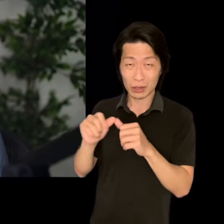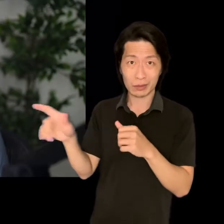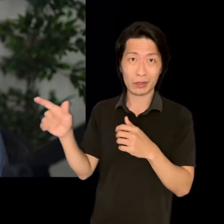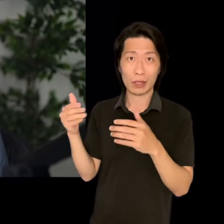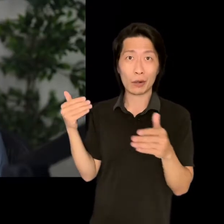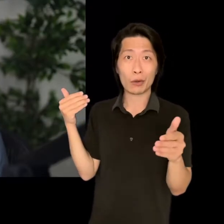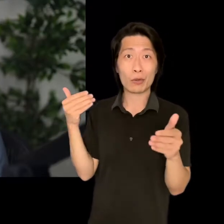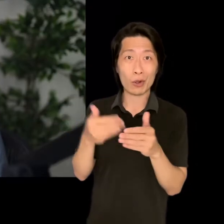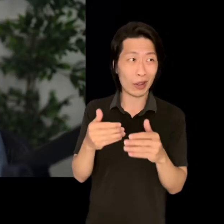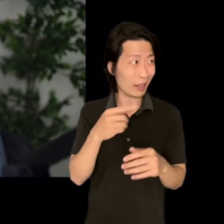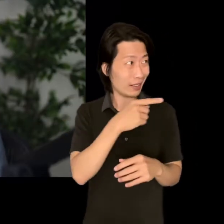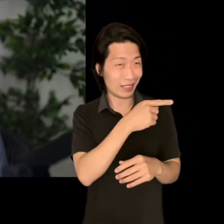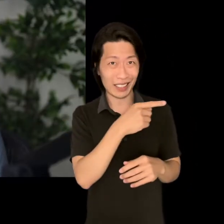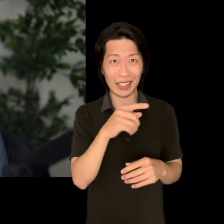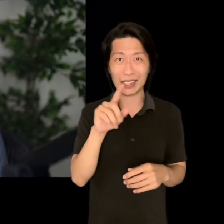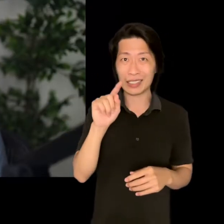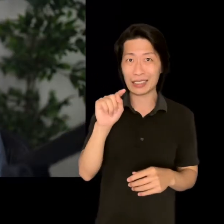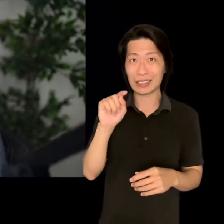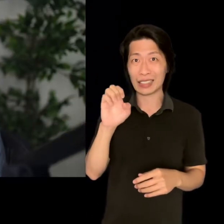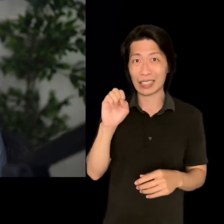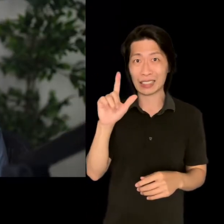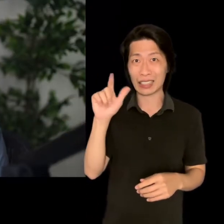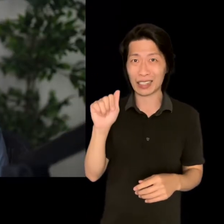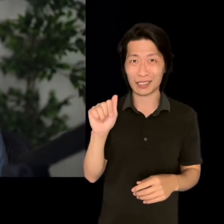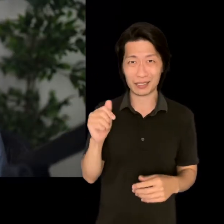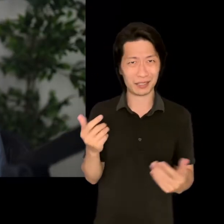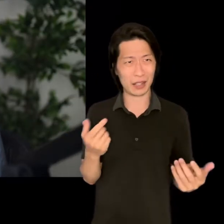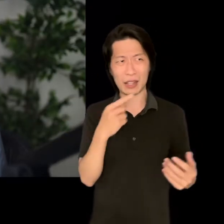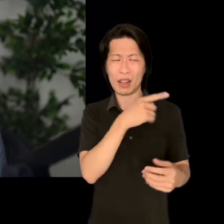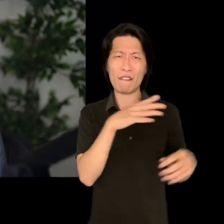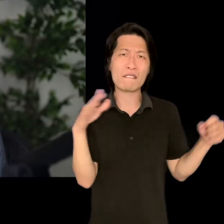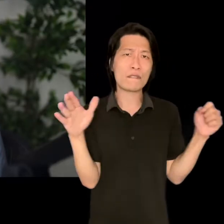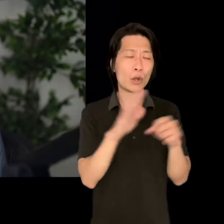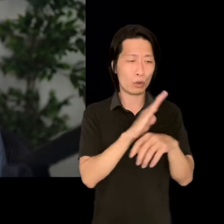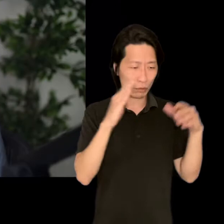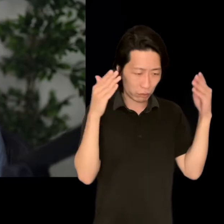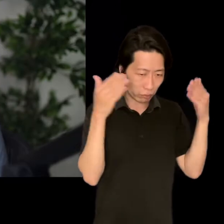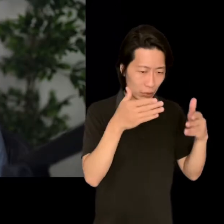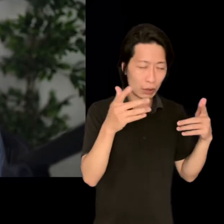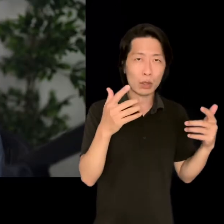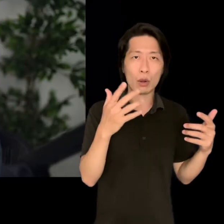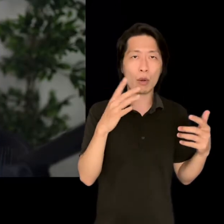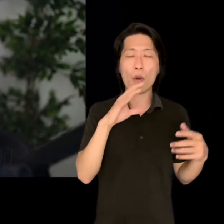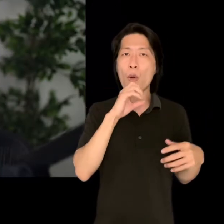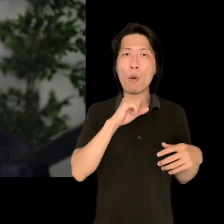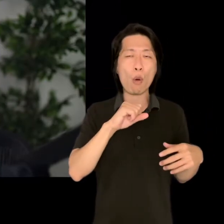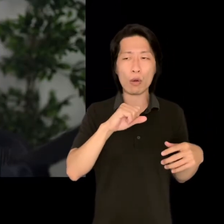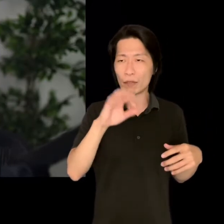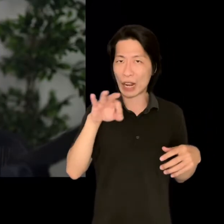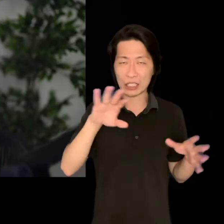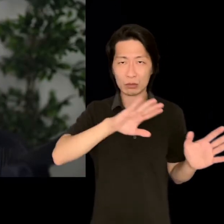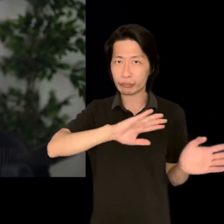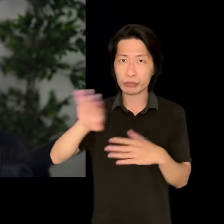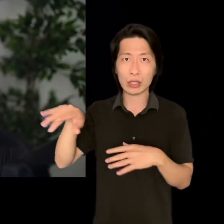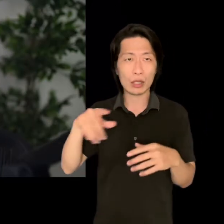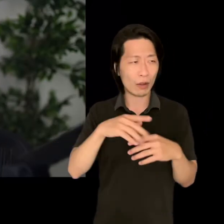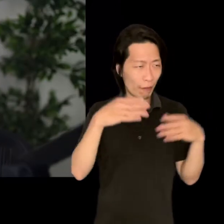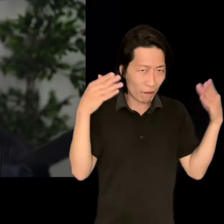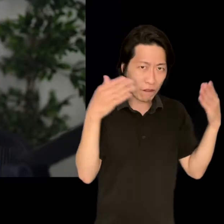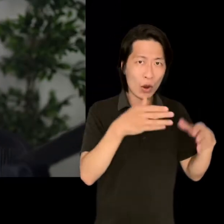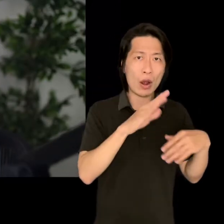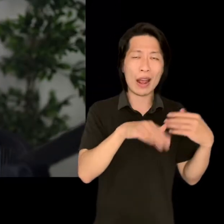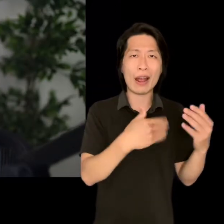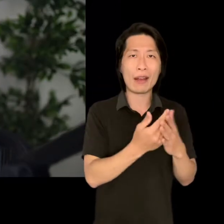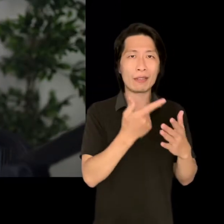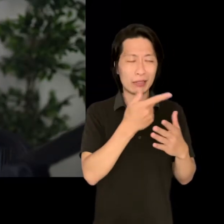like VW to even keep pace or even be near, right, a company like Tesla, whose sole focus, right, is to disrupt,